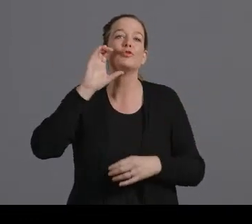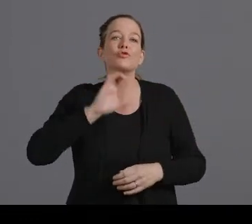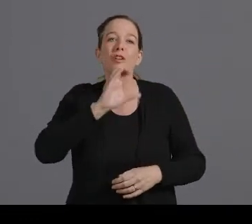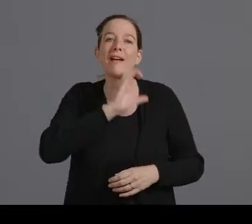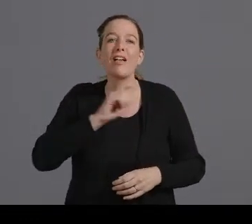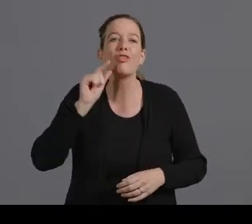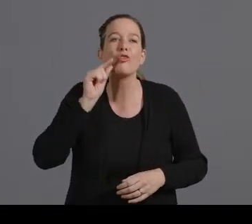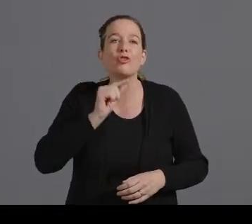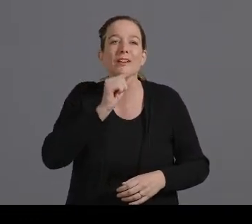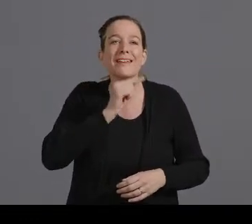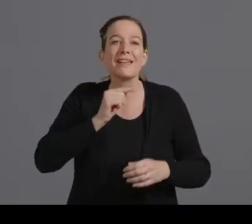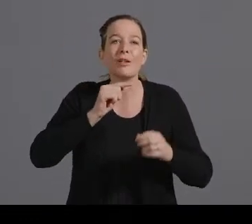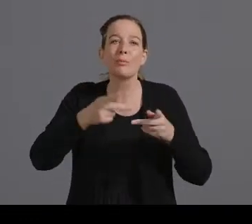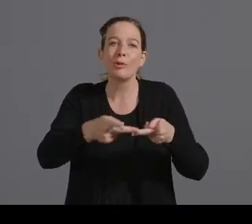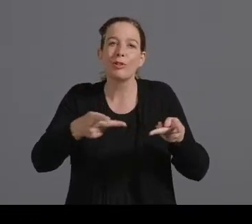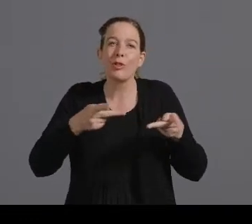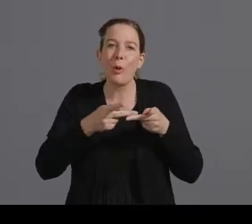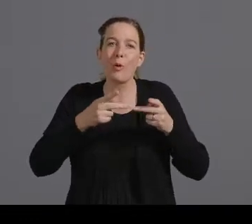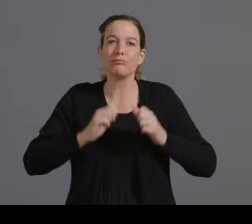Wednesday, March 3rd.